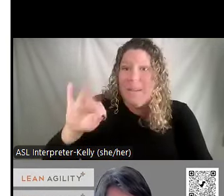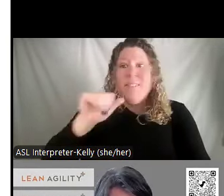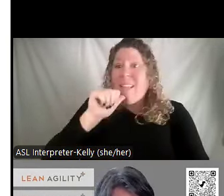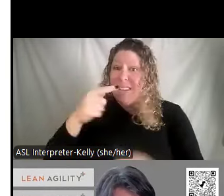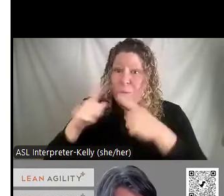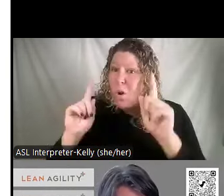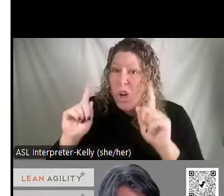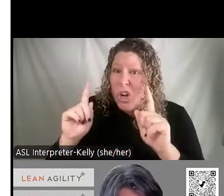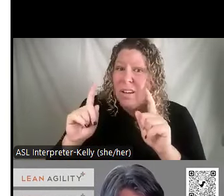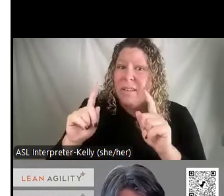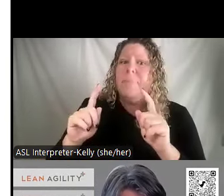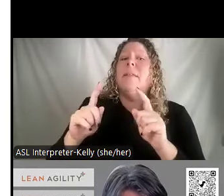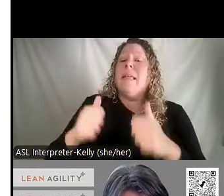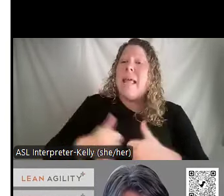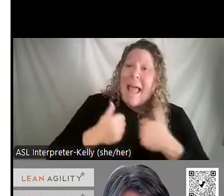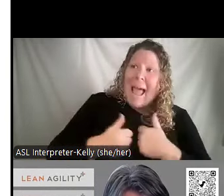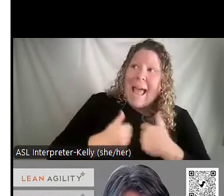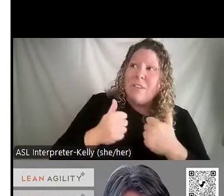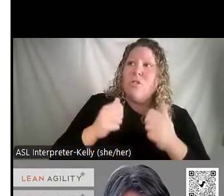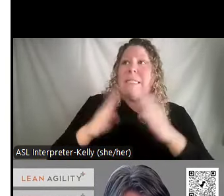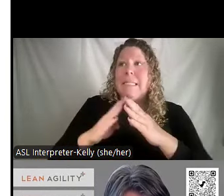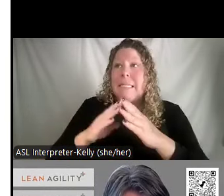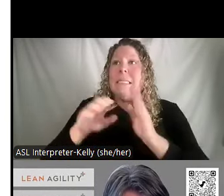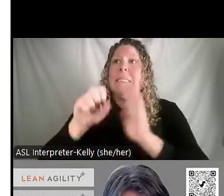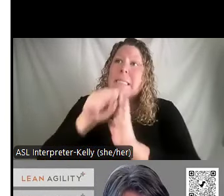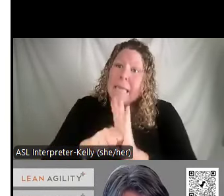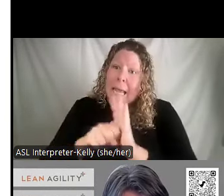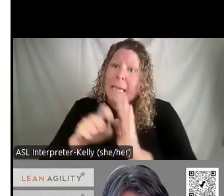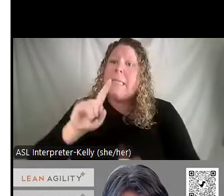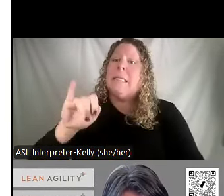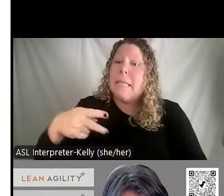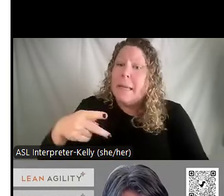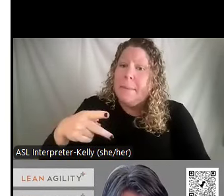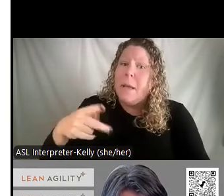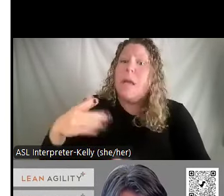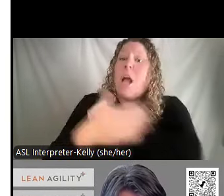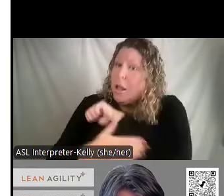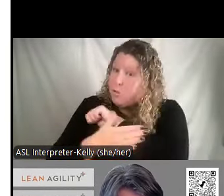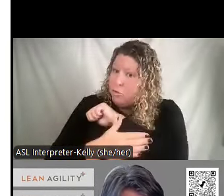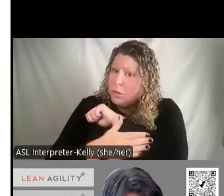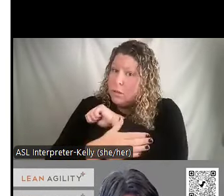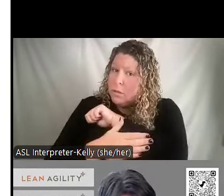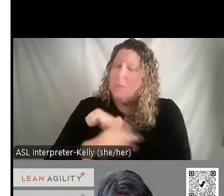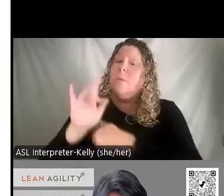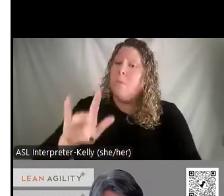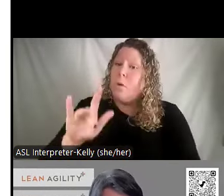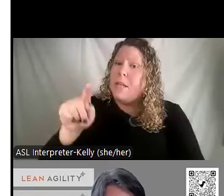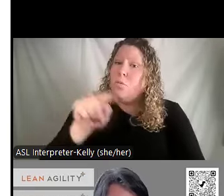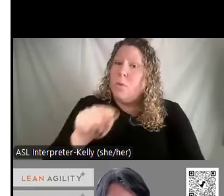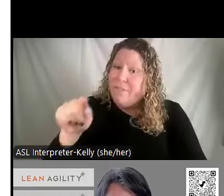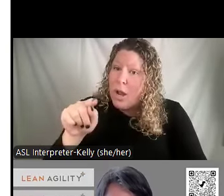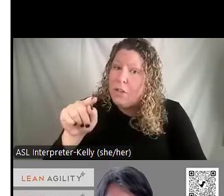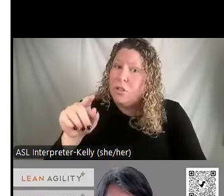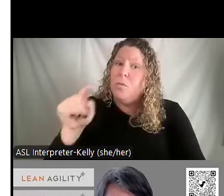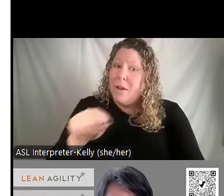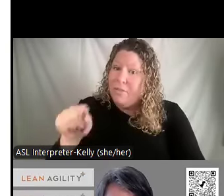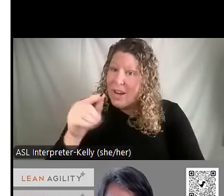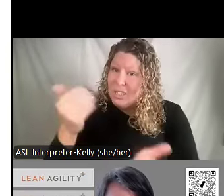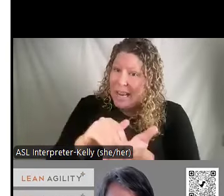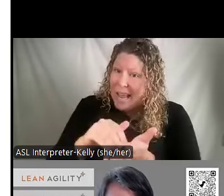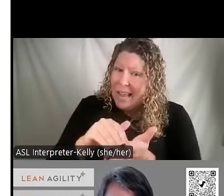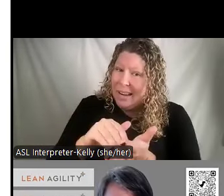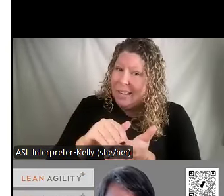work, address, city, state, zip code, country. Refresh. Refresh again. And